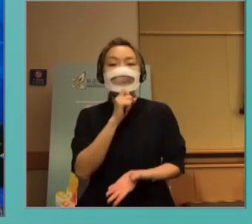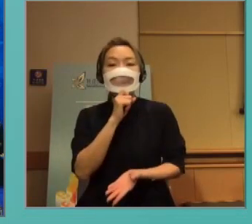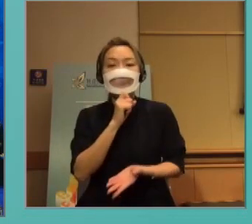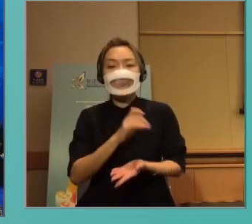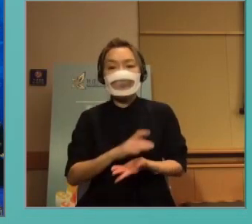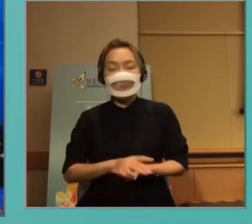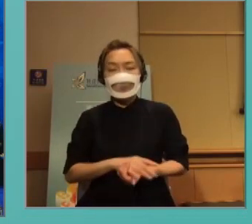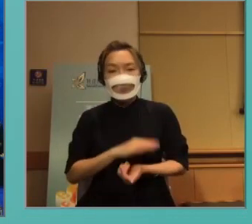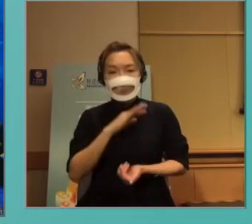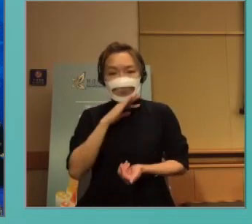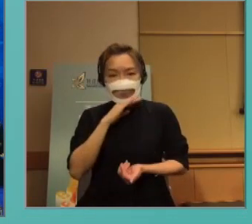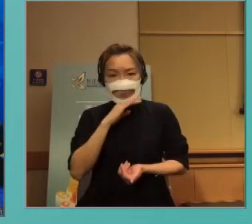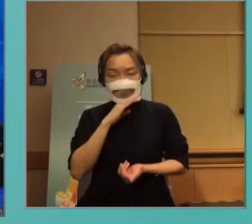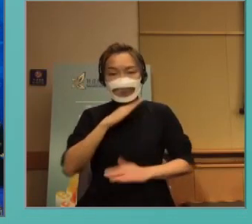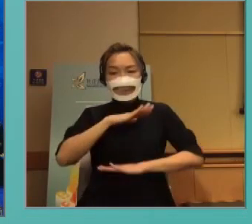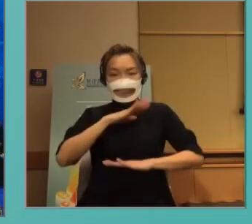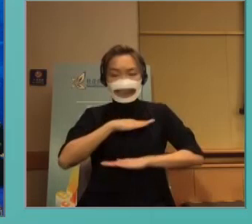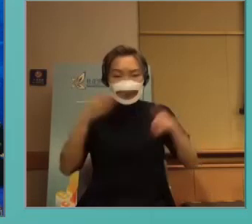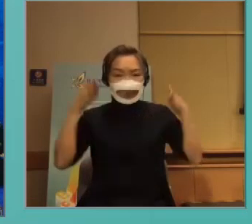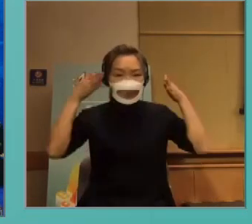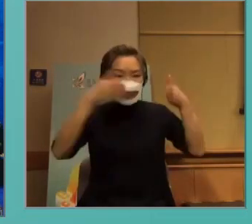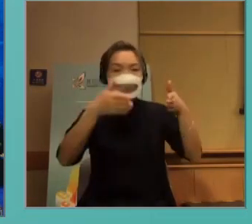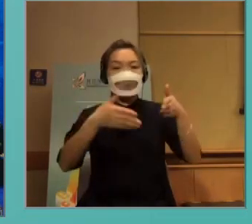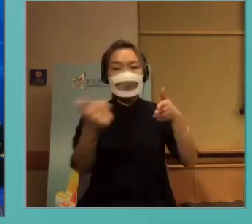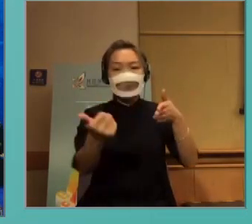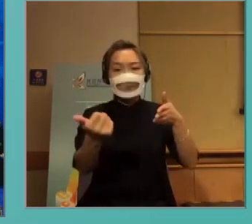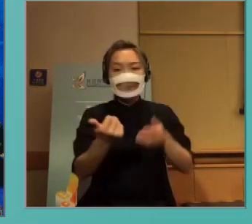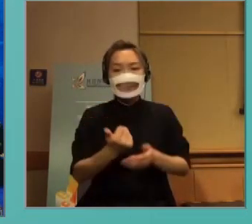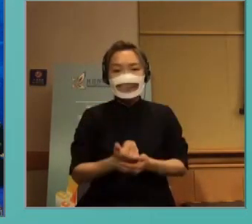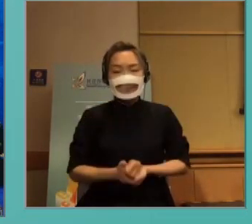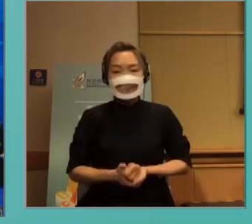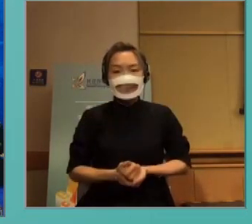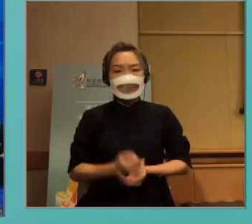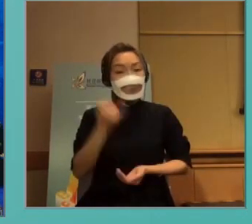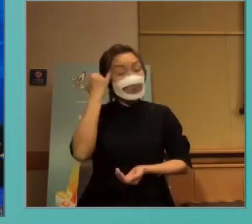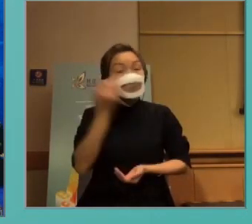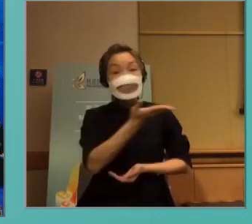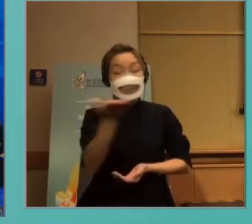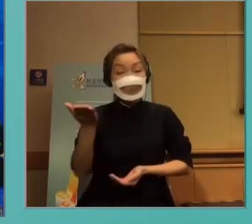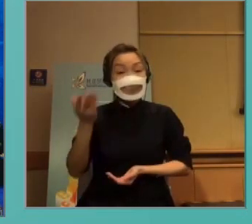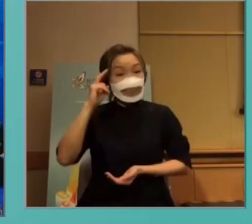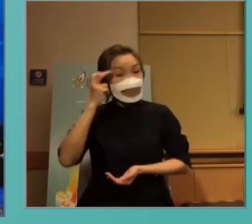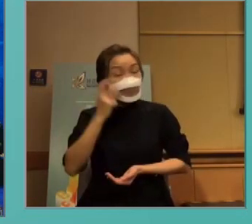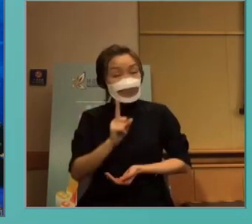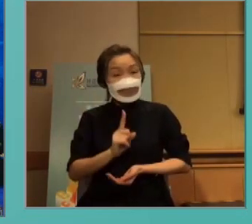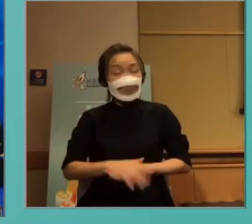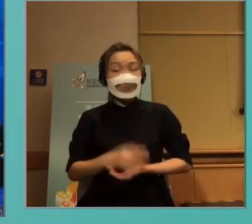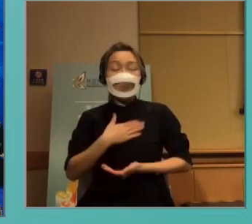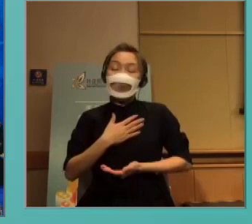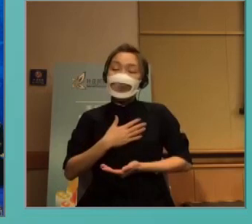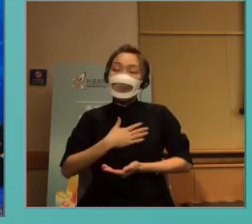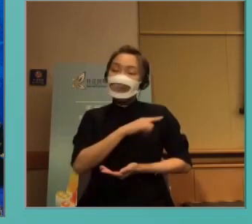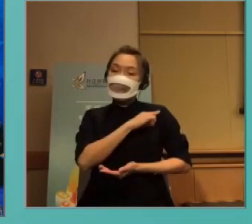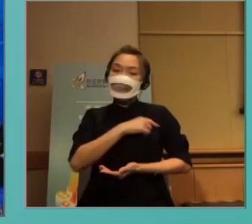it properly. Thank you so much. I don't know your own experience, but in my own experience, the first time I came into